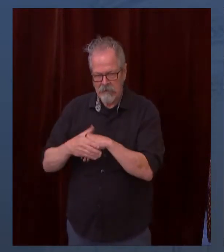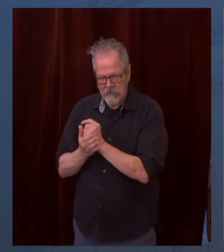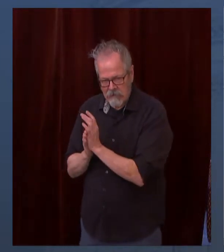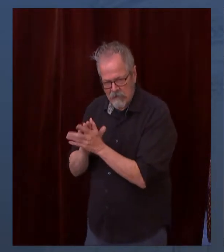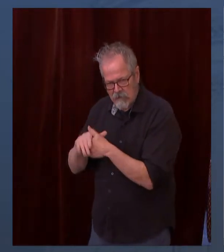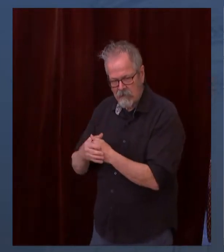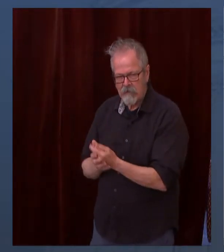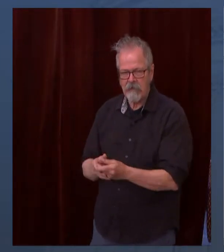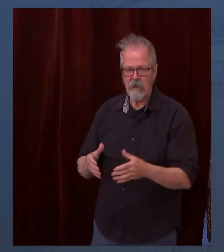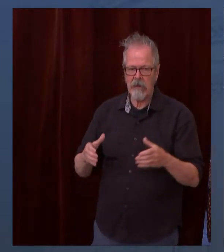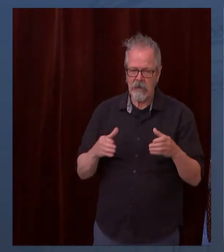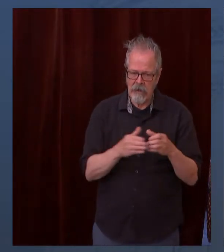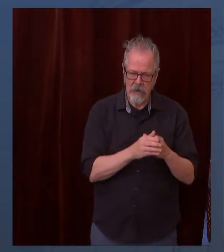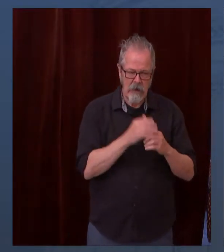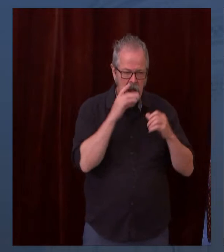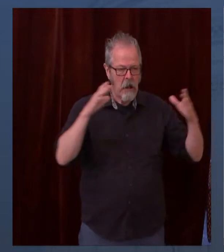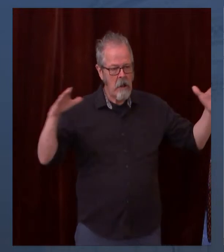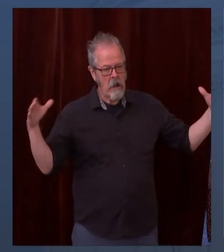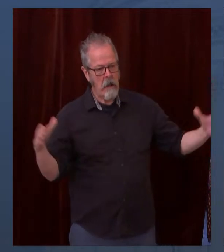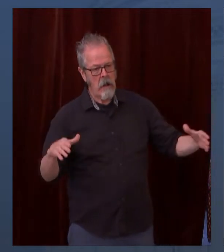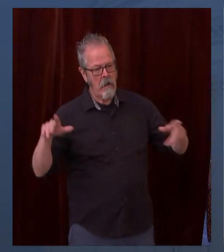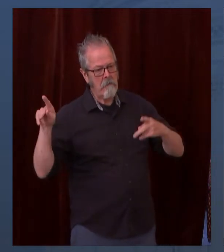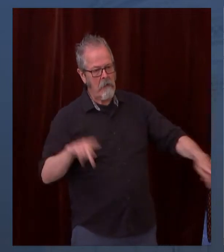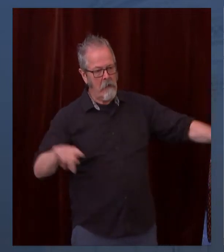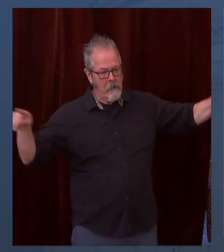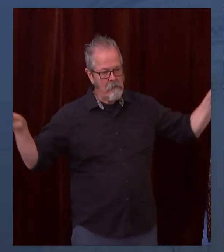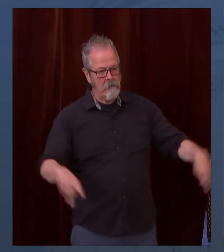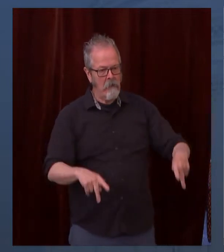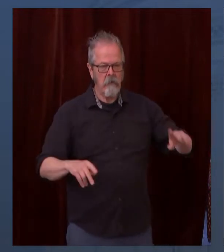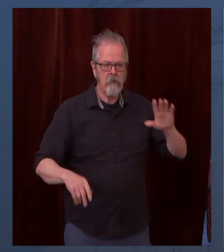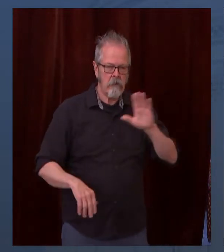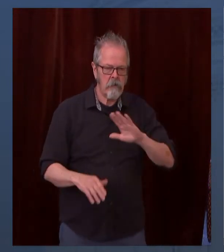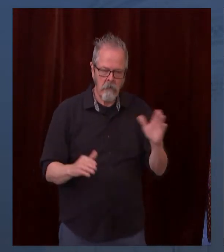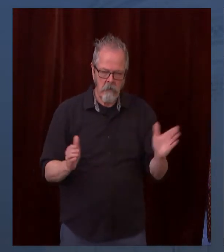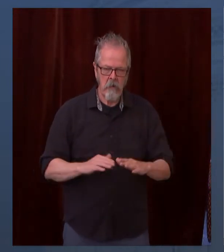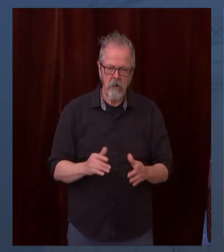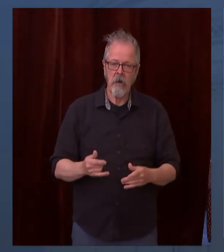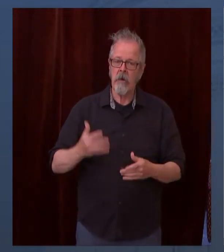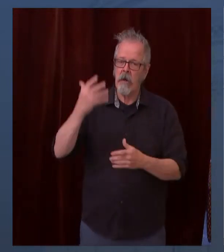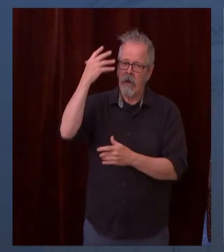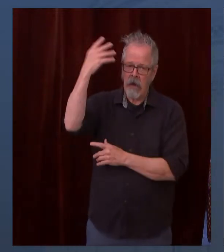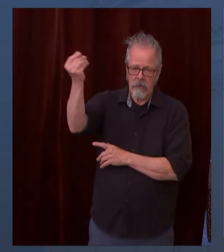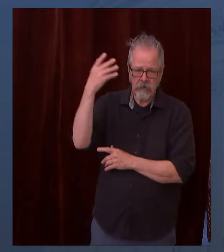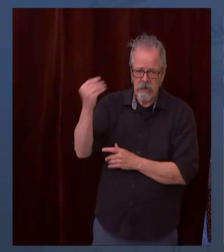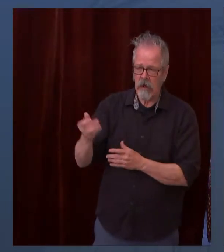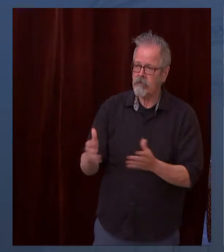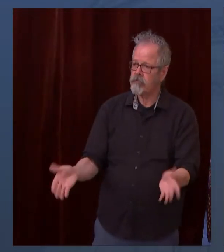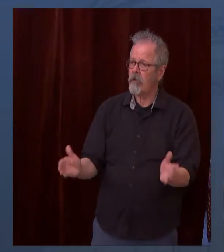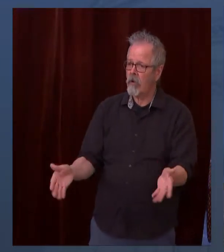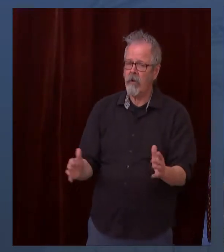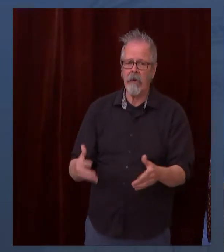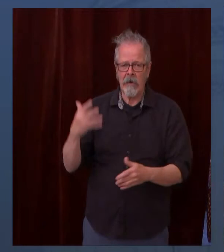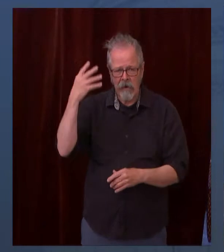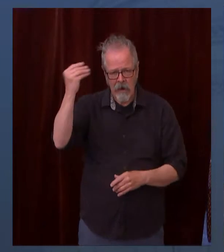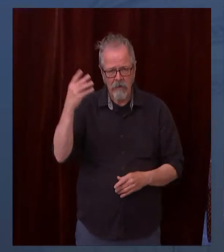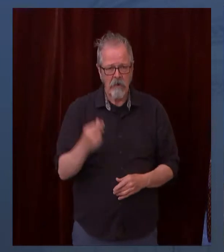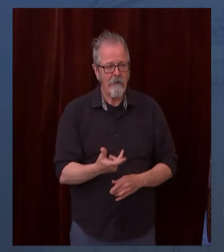and stepping forward to get vaccinated, or helping someone from your community get vaccinated.